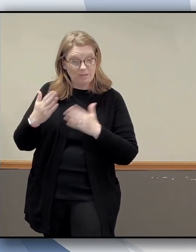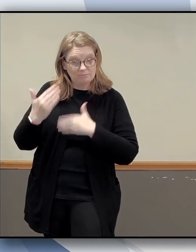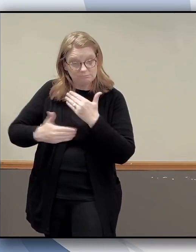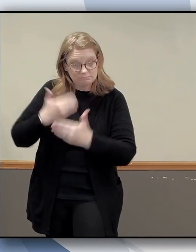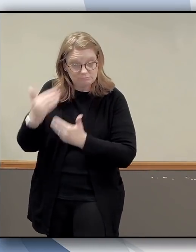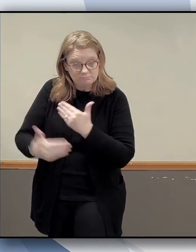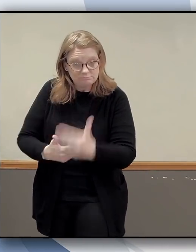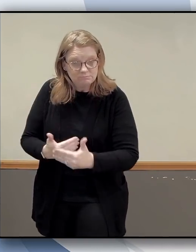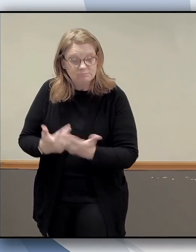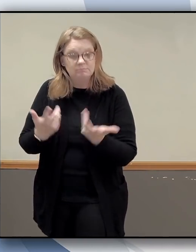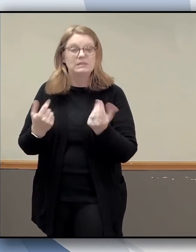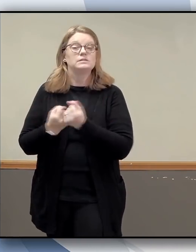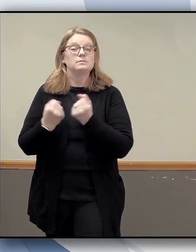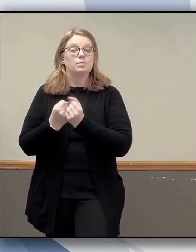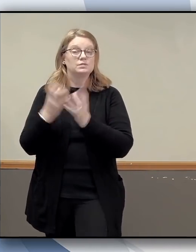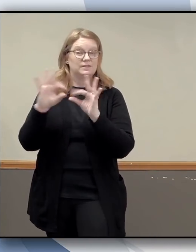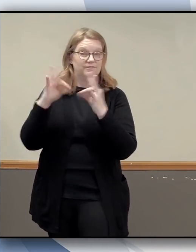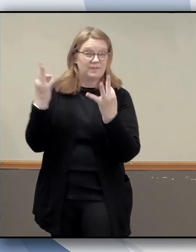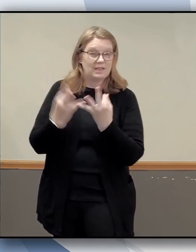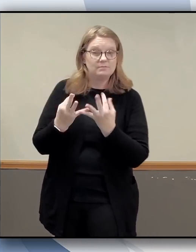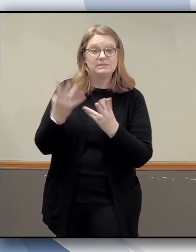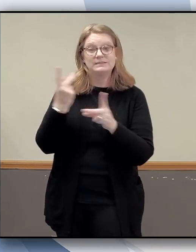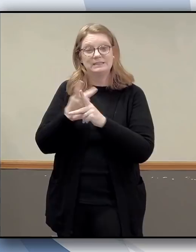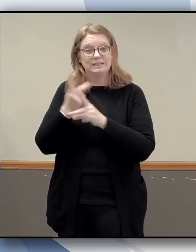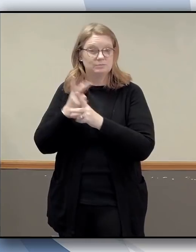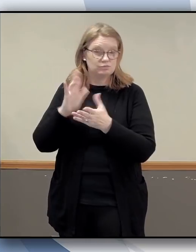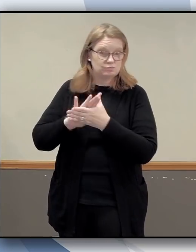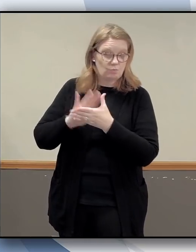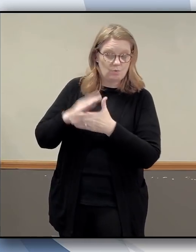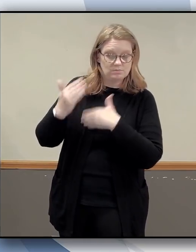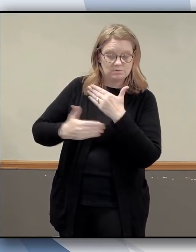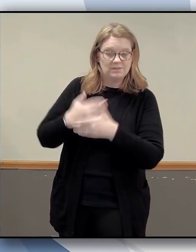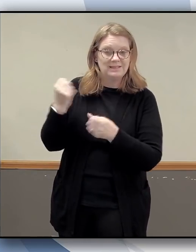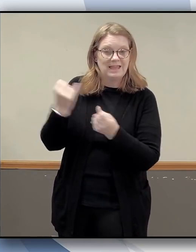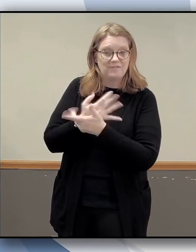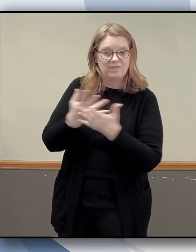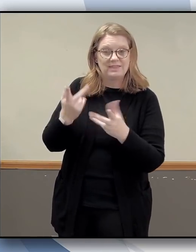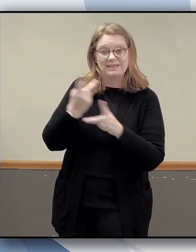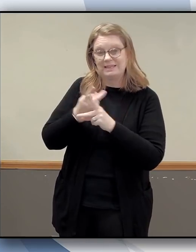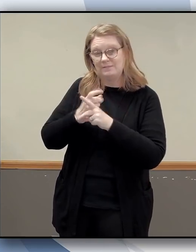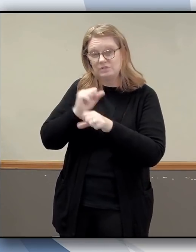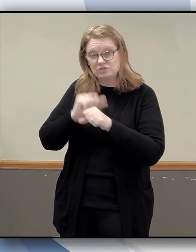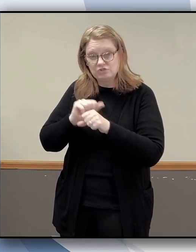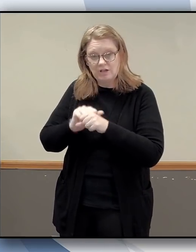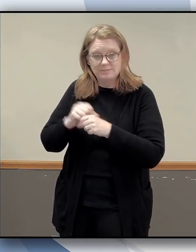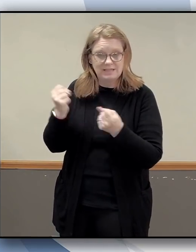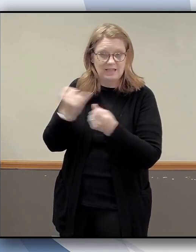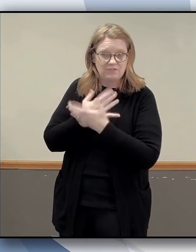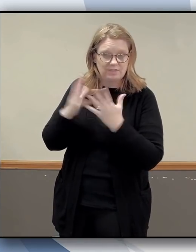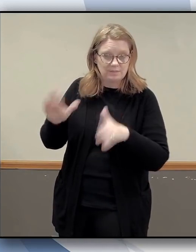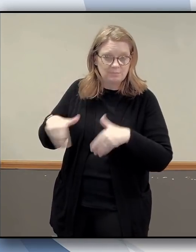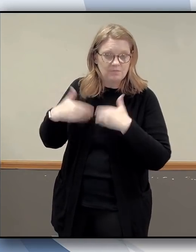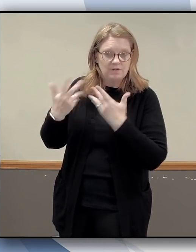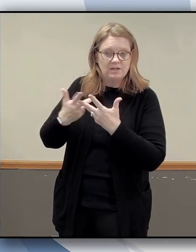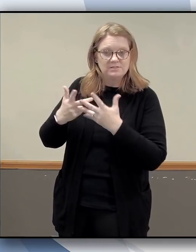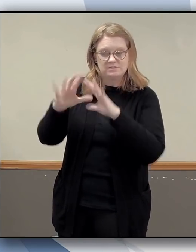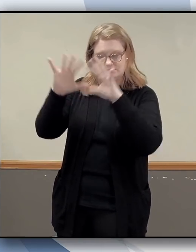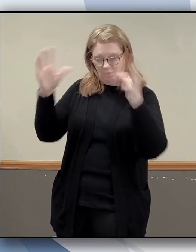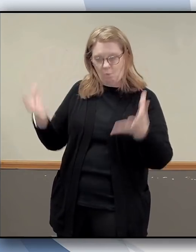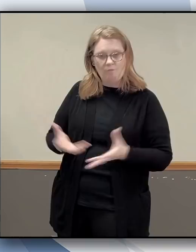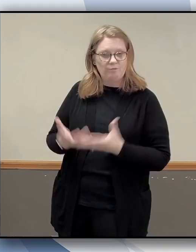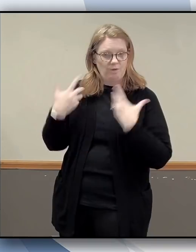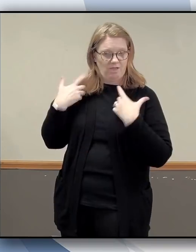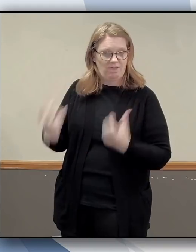helps families, that helps keep our schools going, it helps everything, keeps jobs, and all of that contributes to the overall health of the